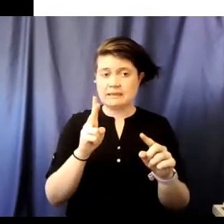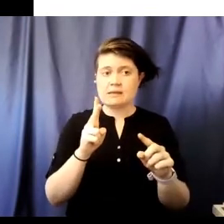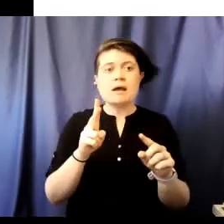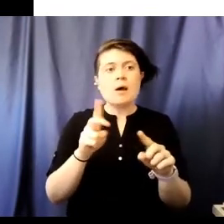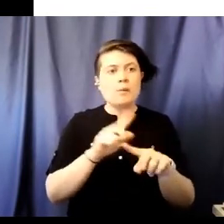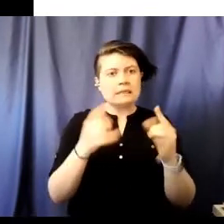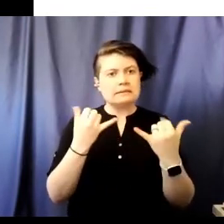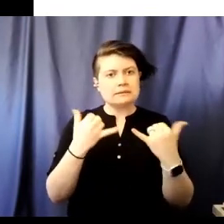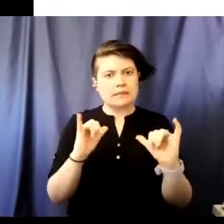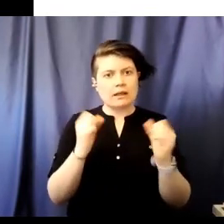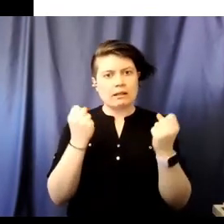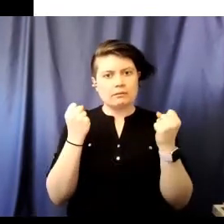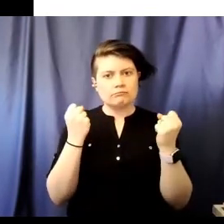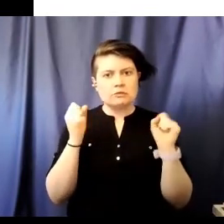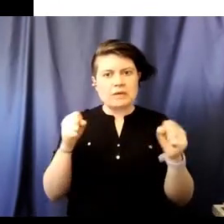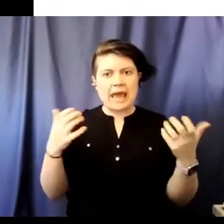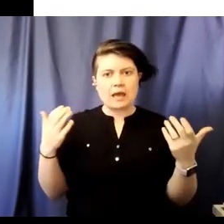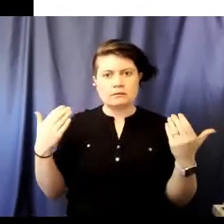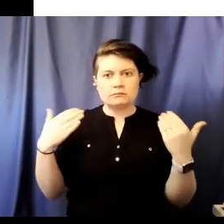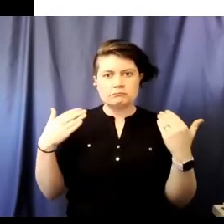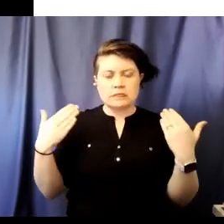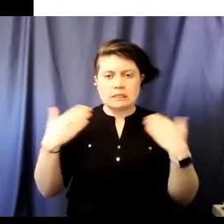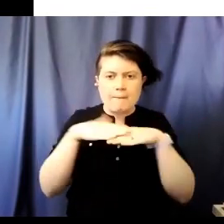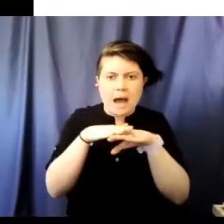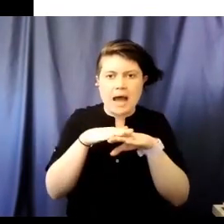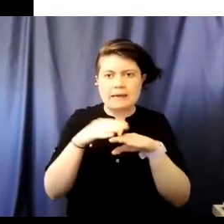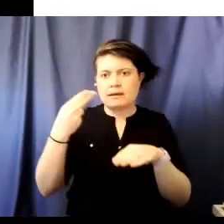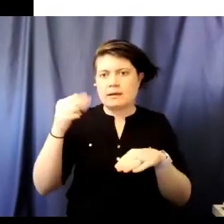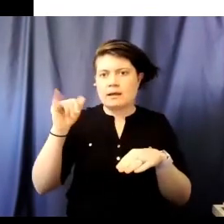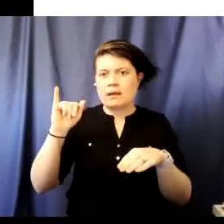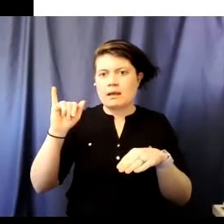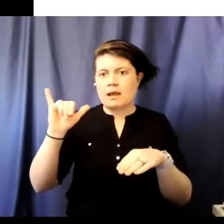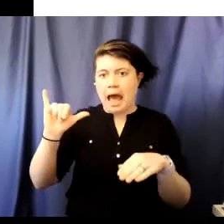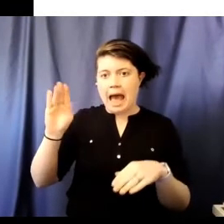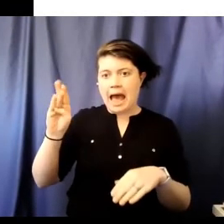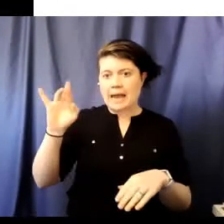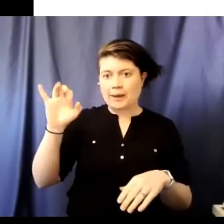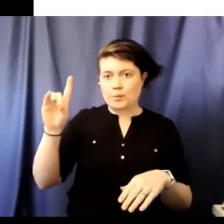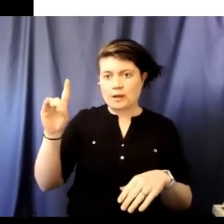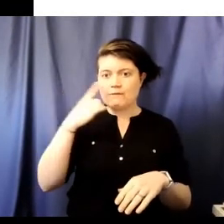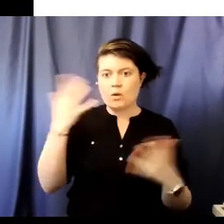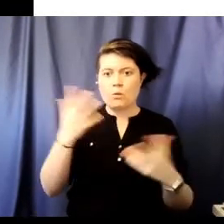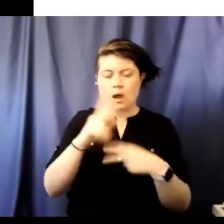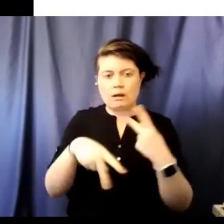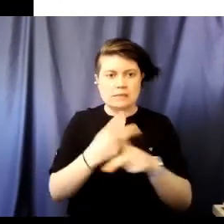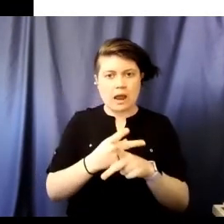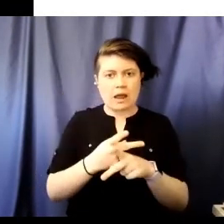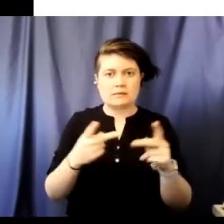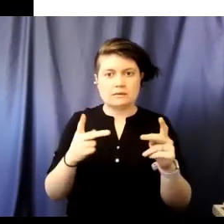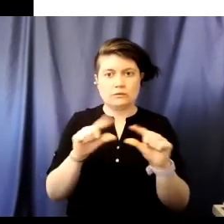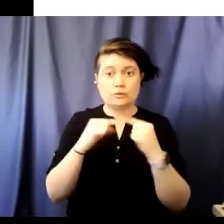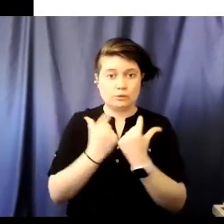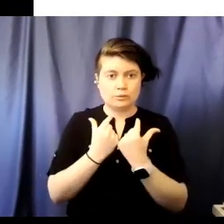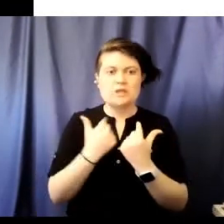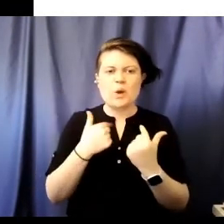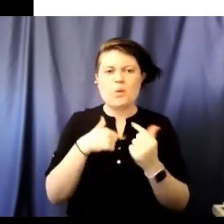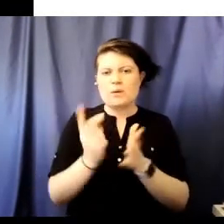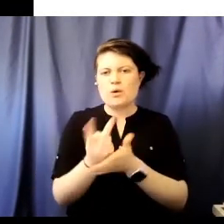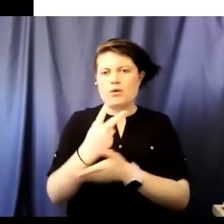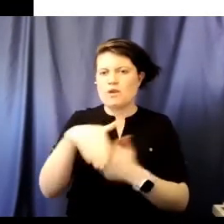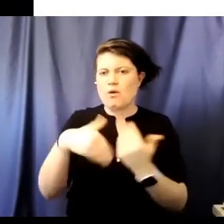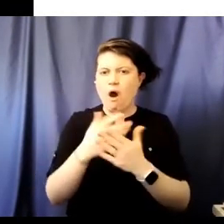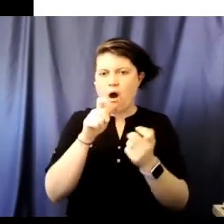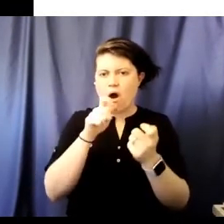many combinations of hybrids of these types of groups that exist. So we're going to review all of them in detail,